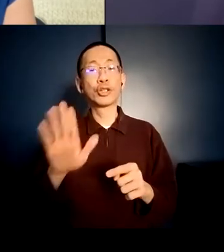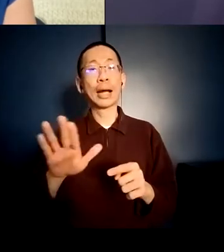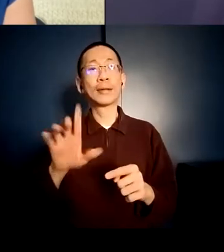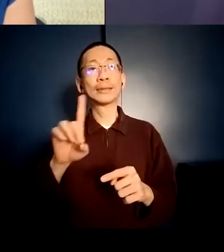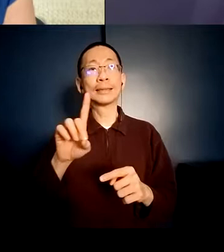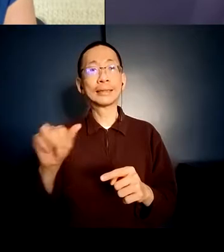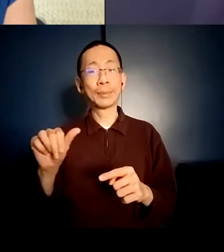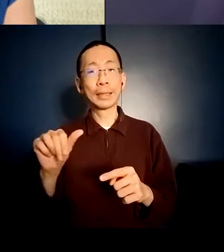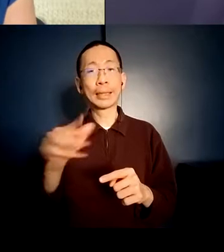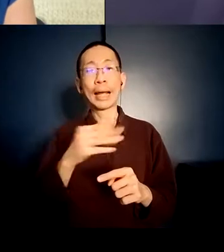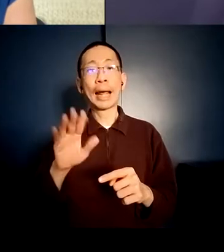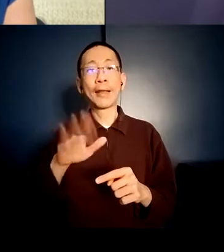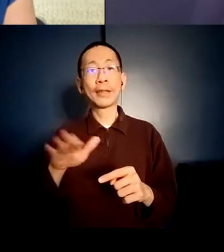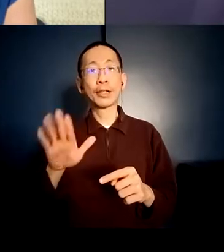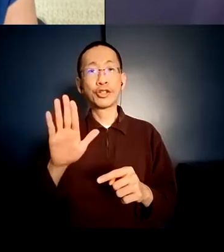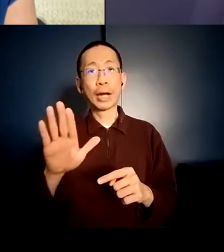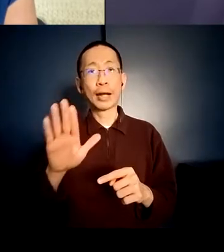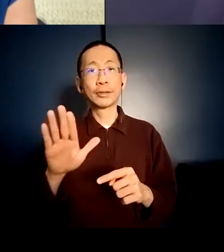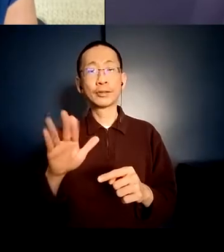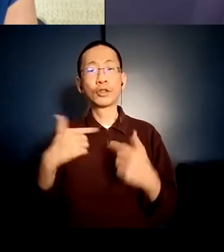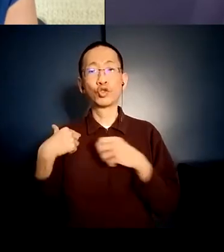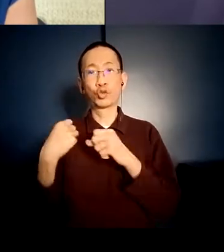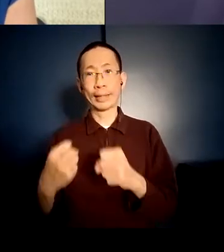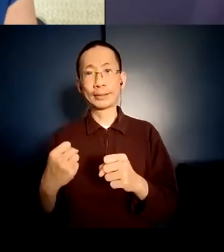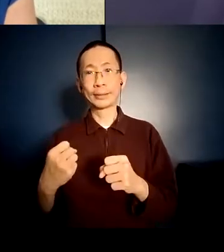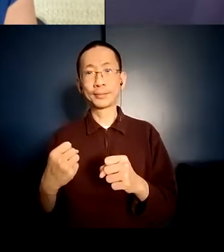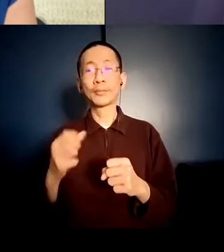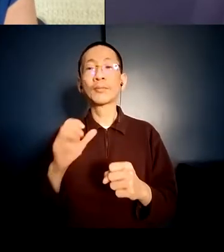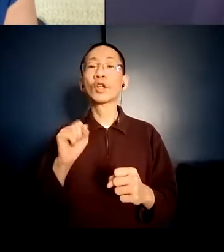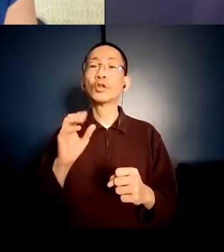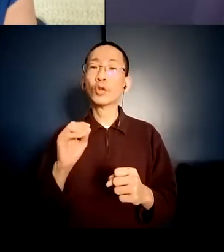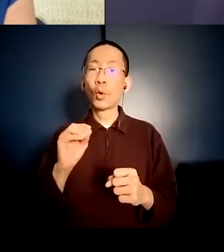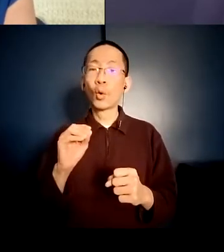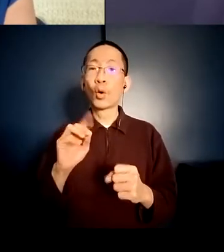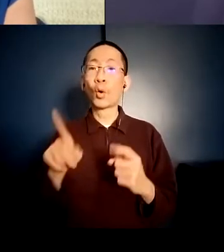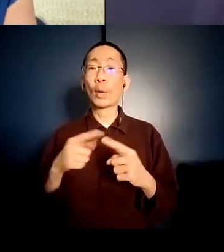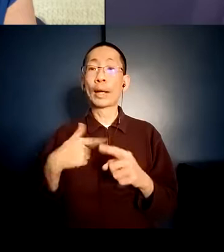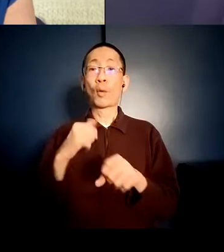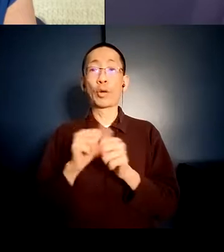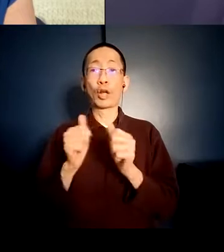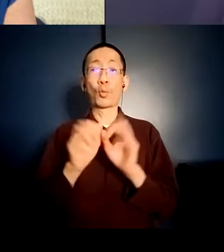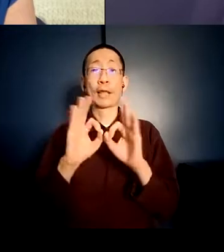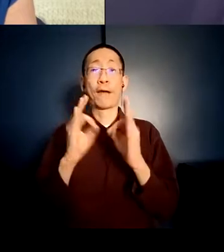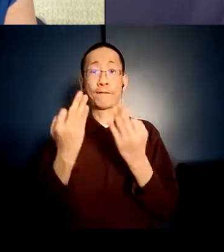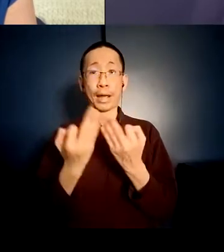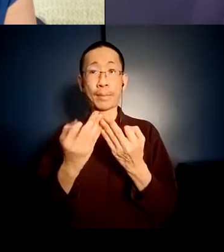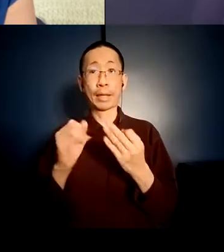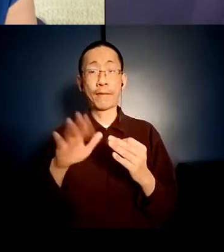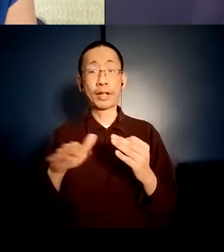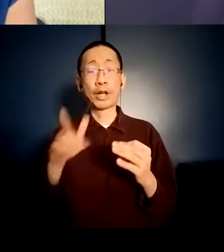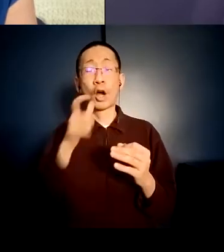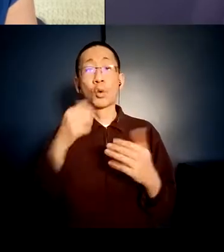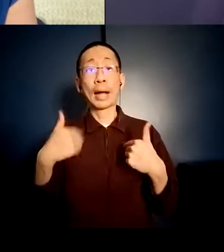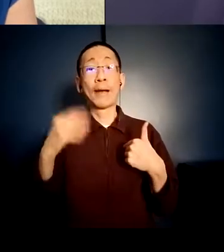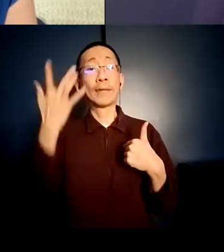disability and the child's strengths. So when I'm working with a family of a child who has